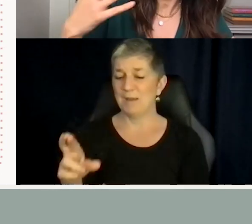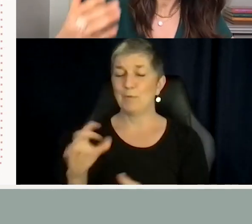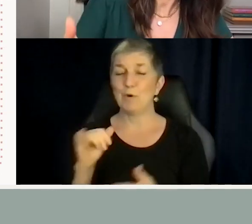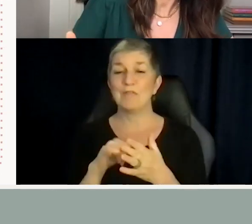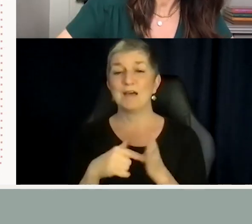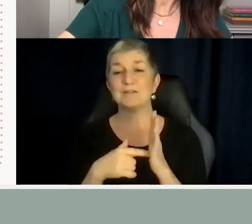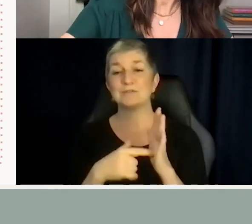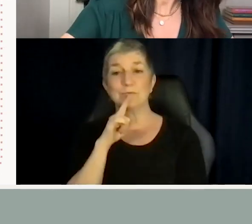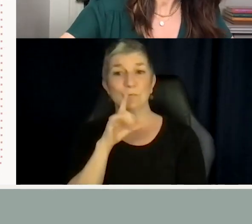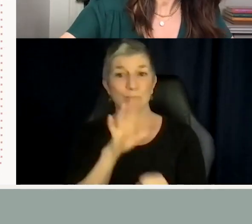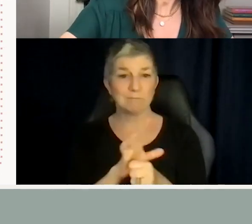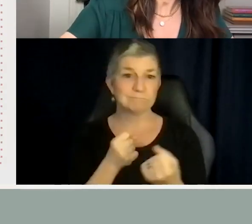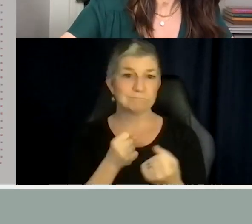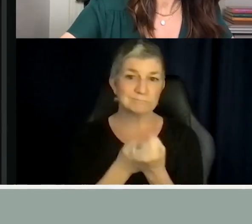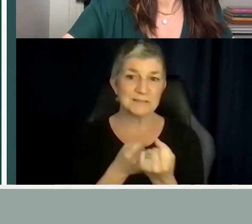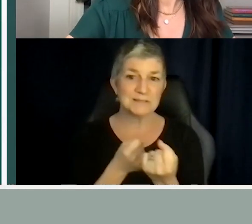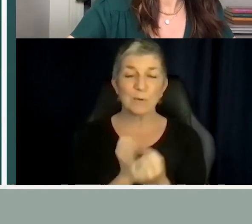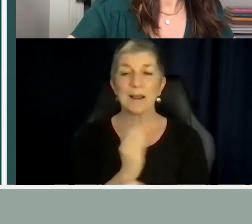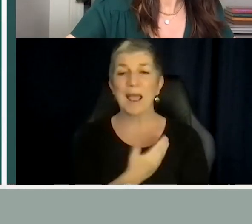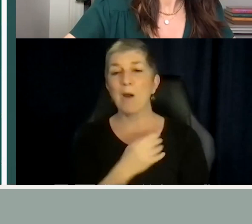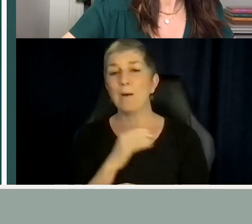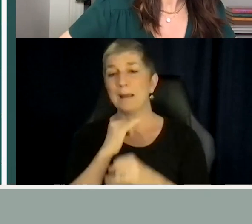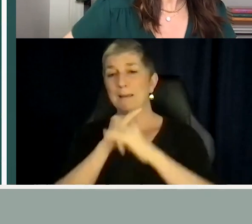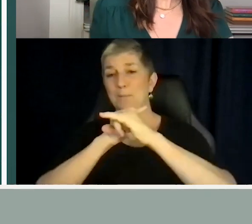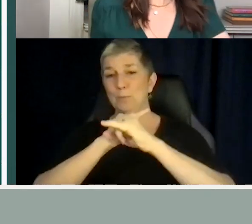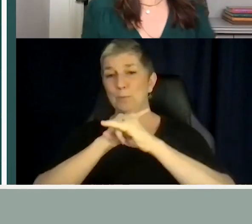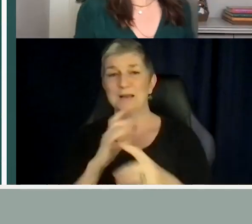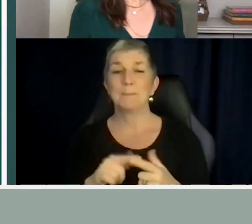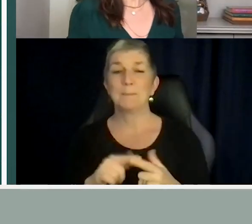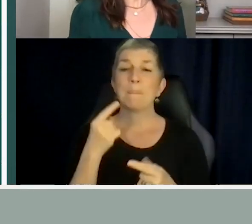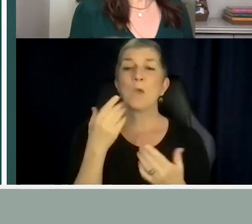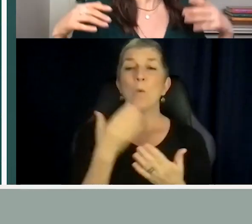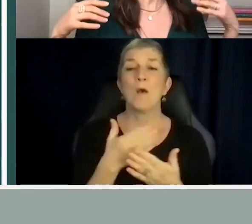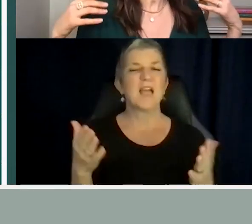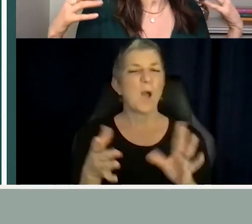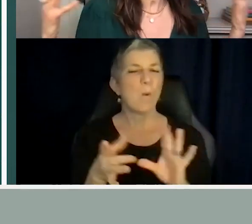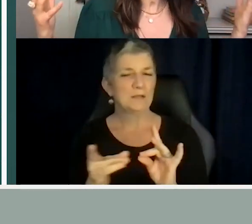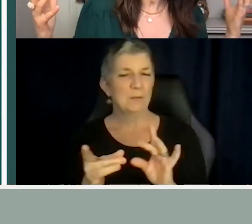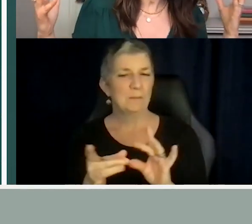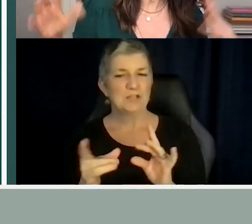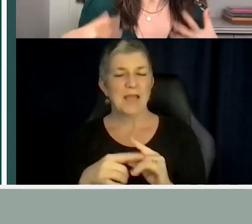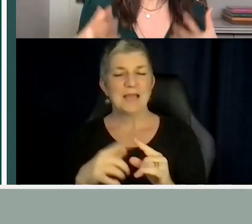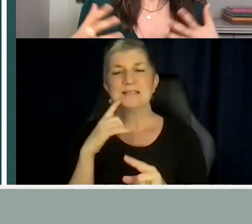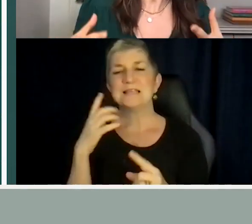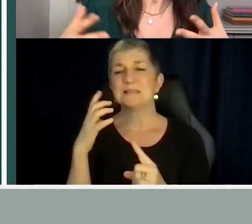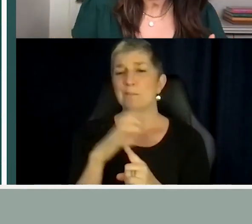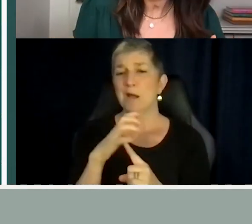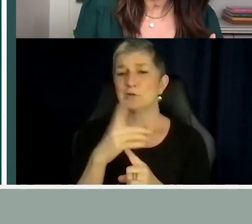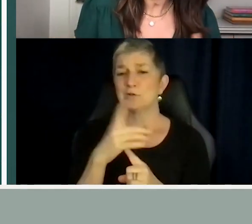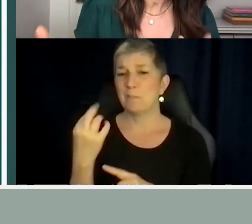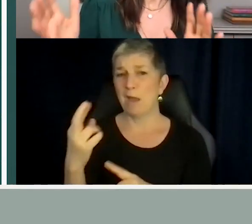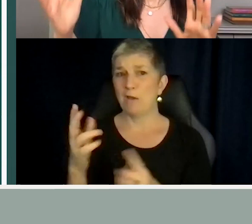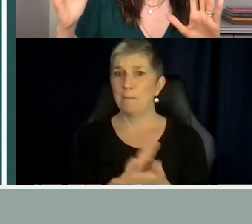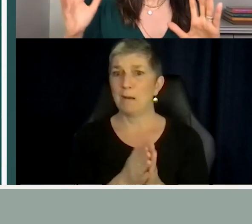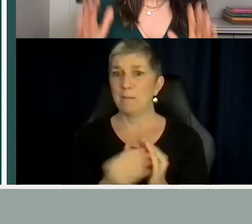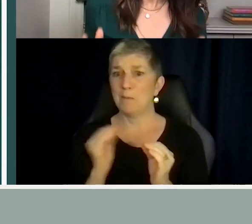promise when it comes to supporting our immunity. And one thing I do want to mention, as these mushroom powders are so